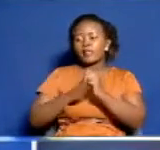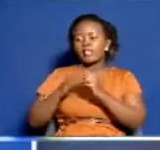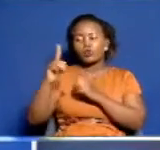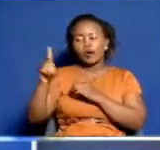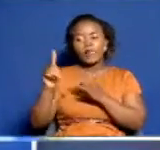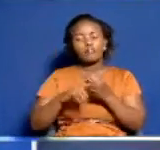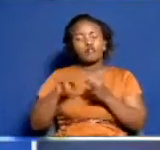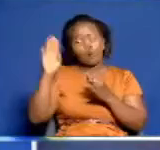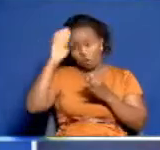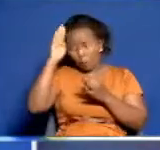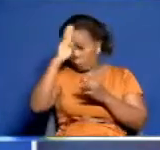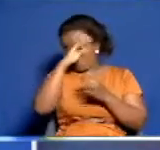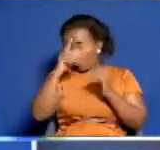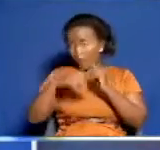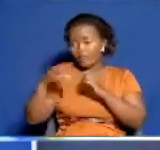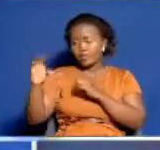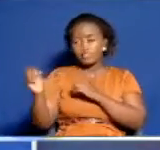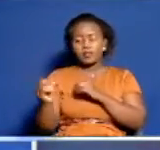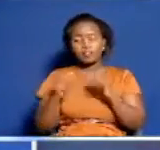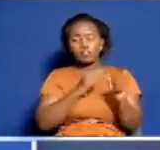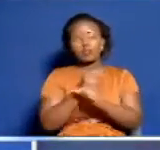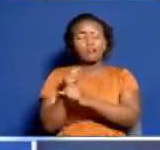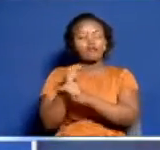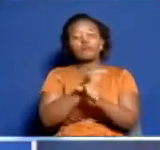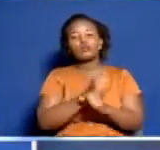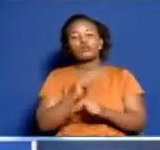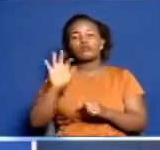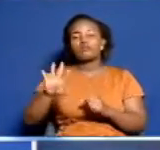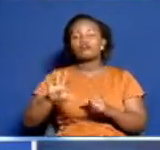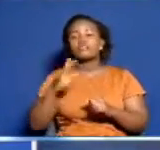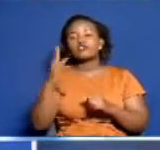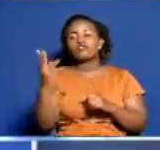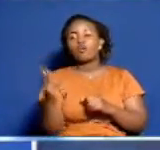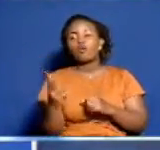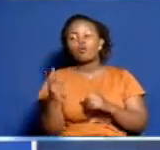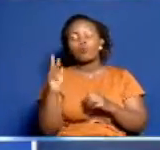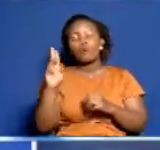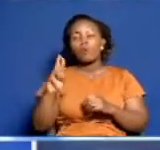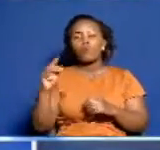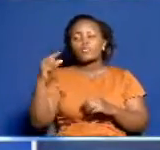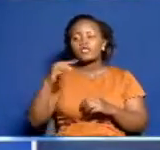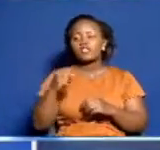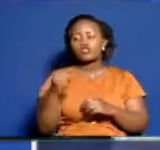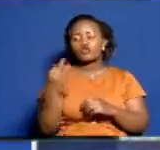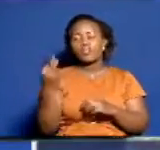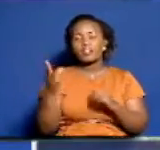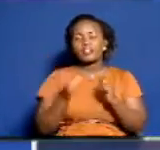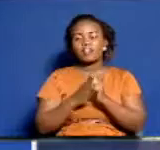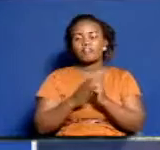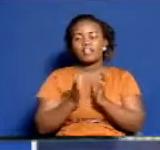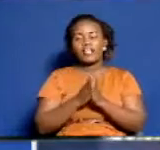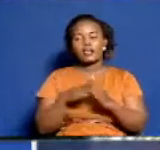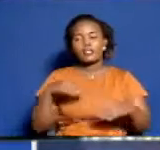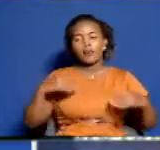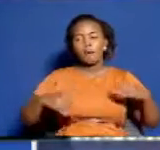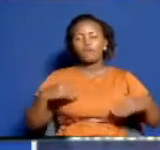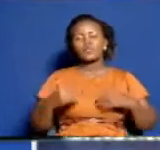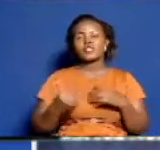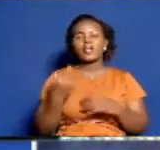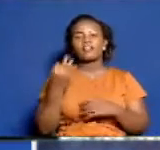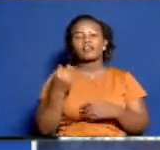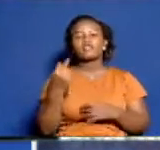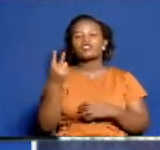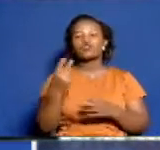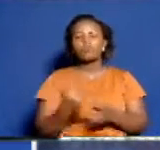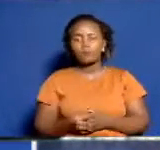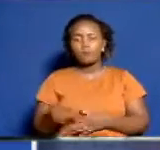Bay 54, Siaya 49, Uasin Gishu 37, and Busia 32 cases. We are working closely with the Kisumu